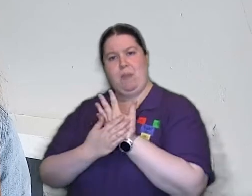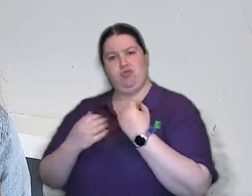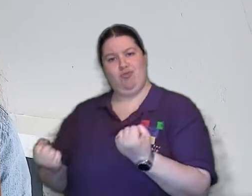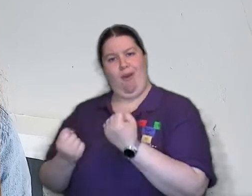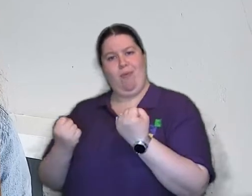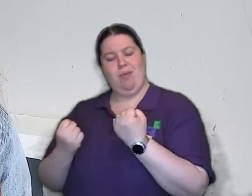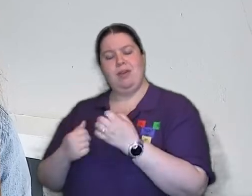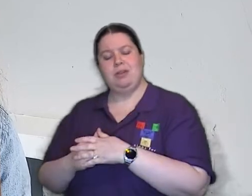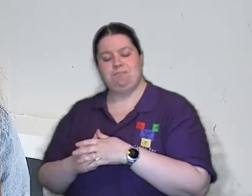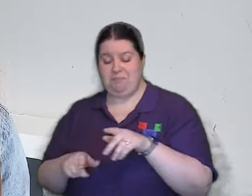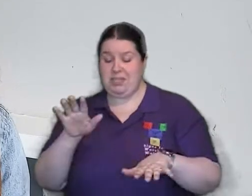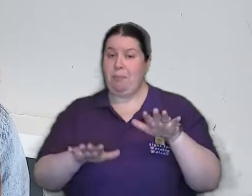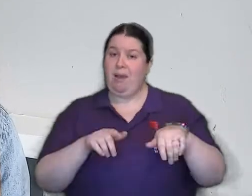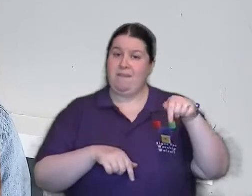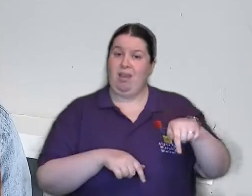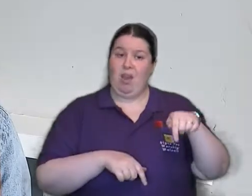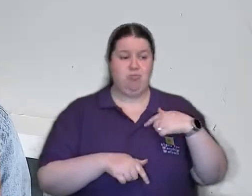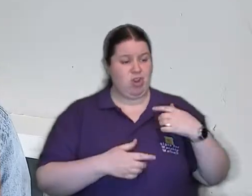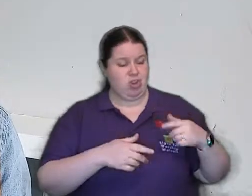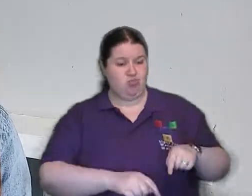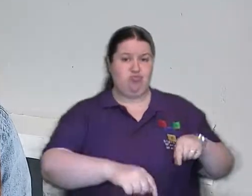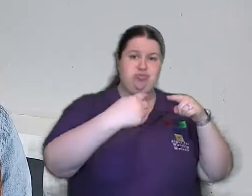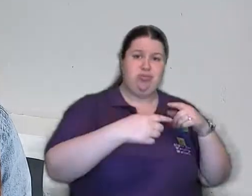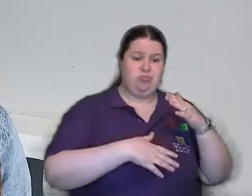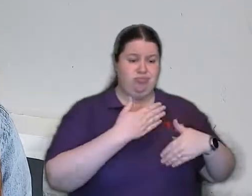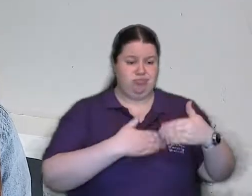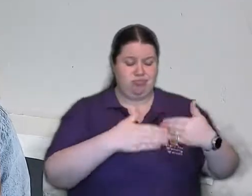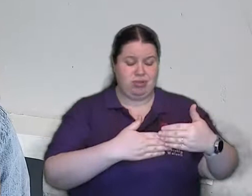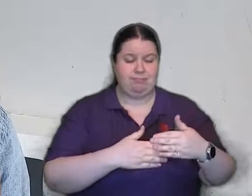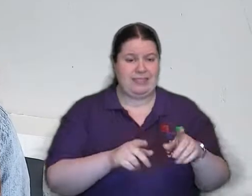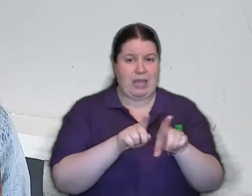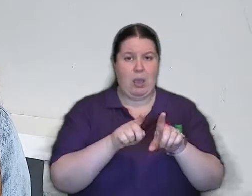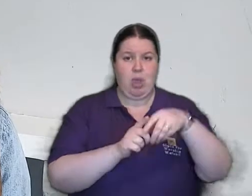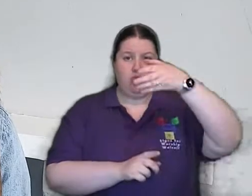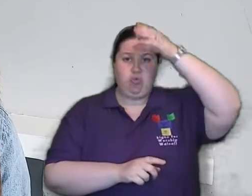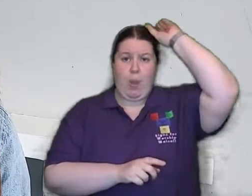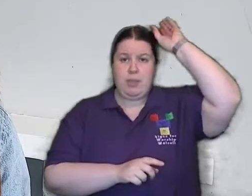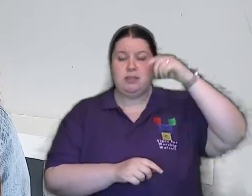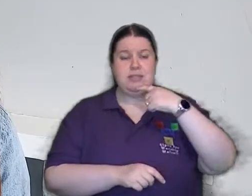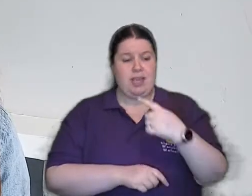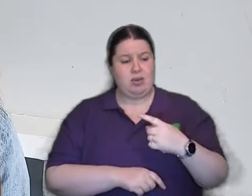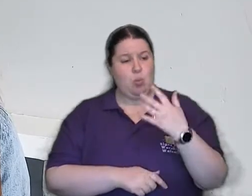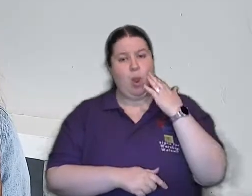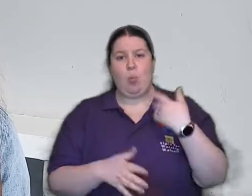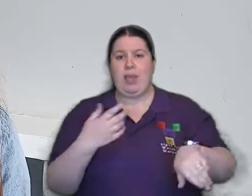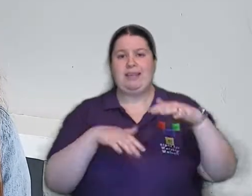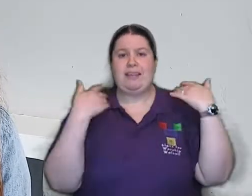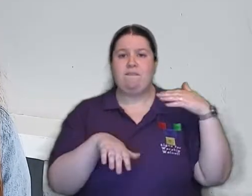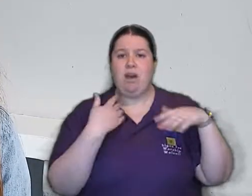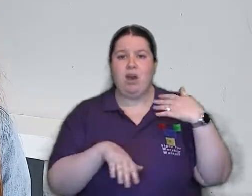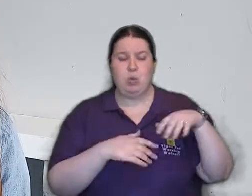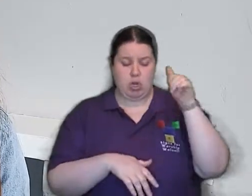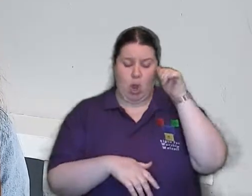of character. Similarly, when we go through trials, as the Romans passage says, we know that